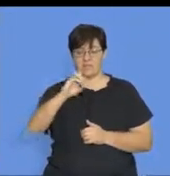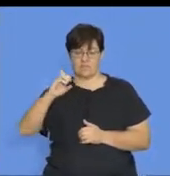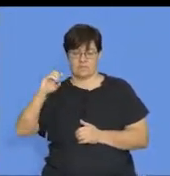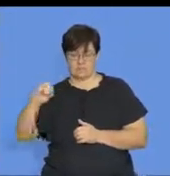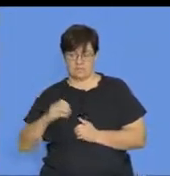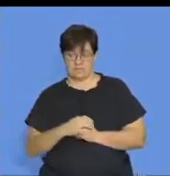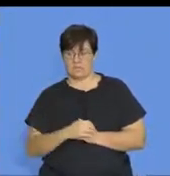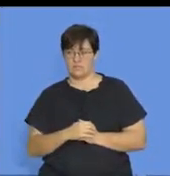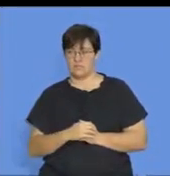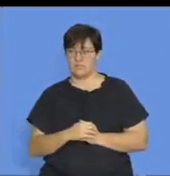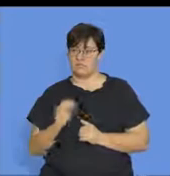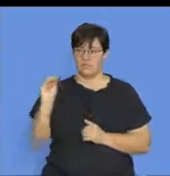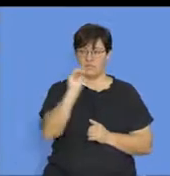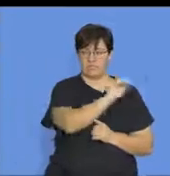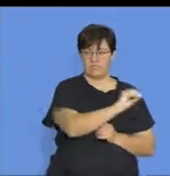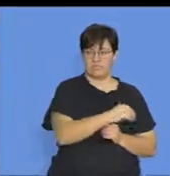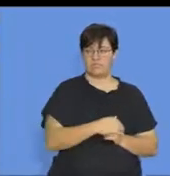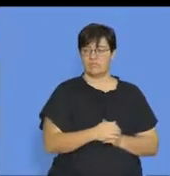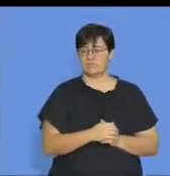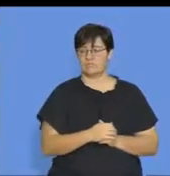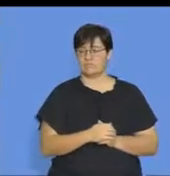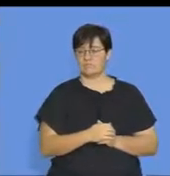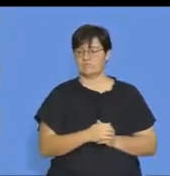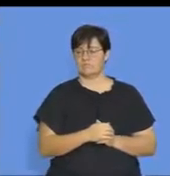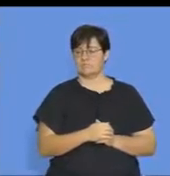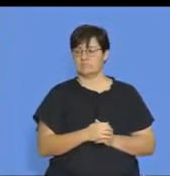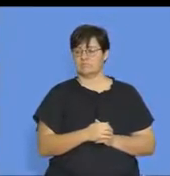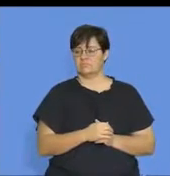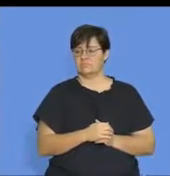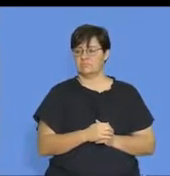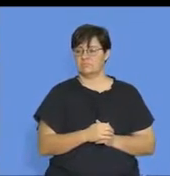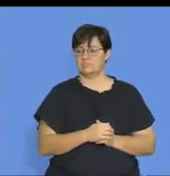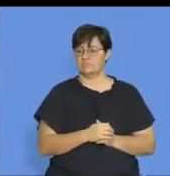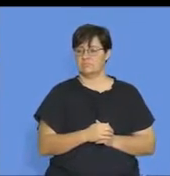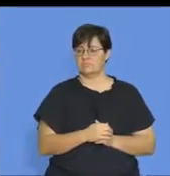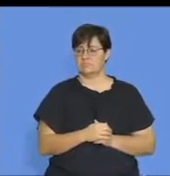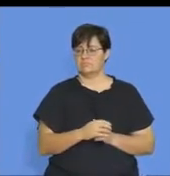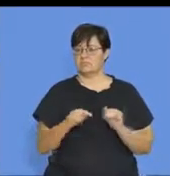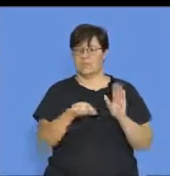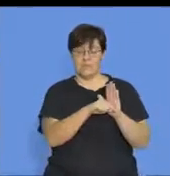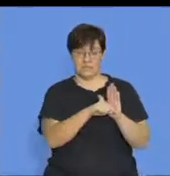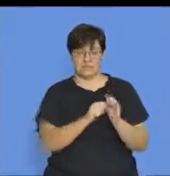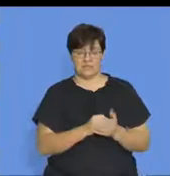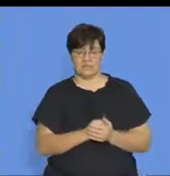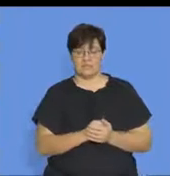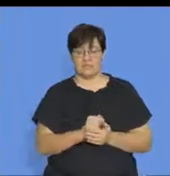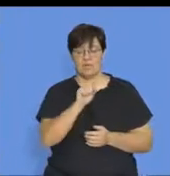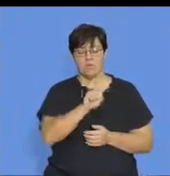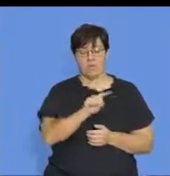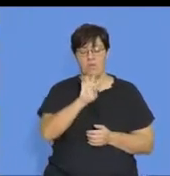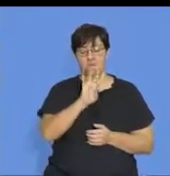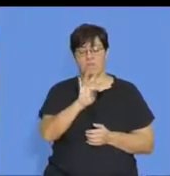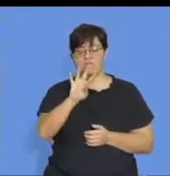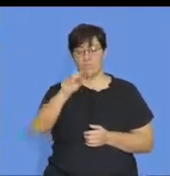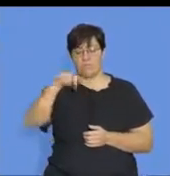195,000. Okay, I'm just going to move that. Okay, so then minus